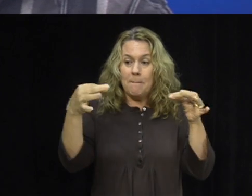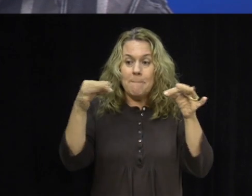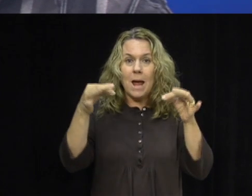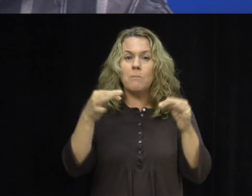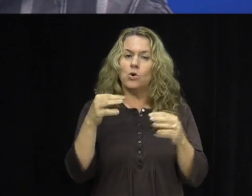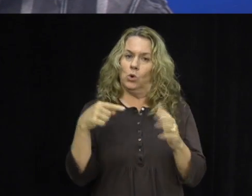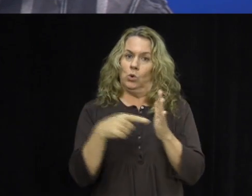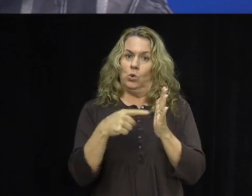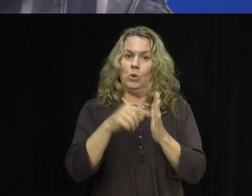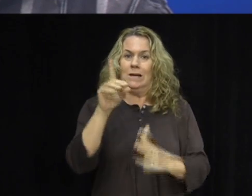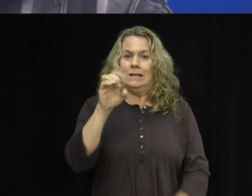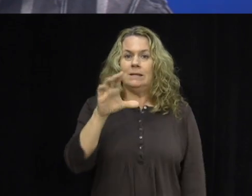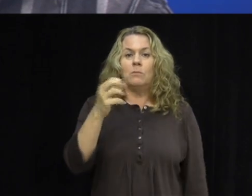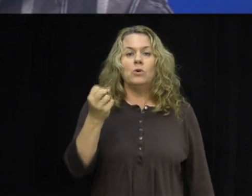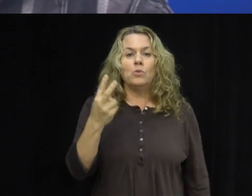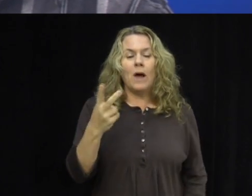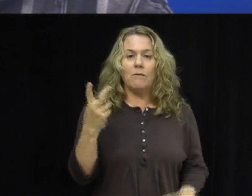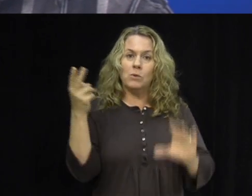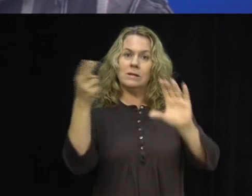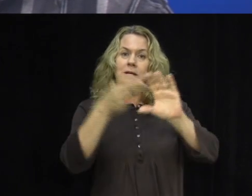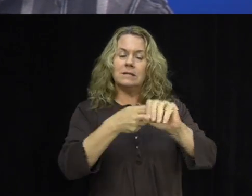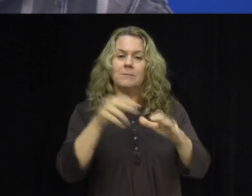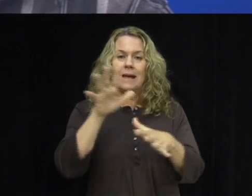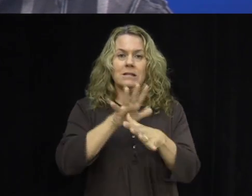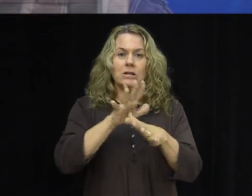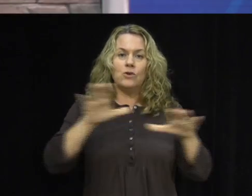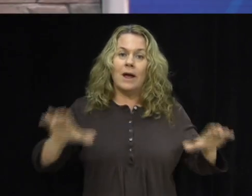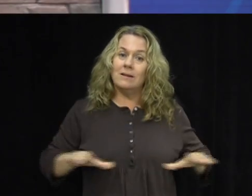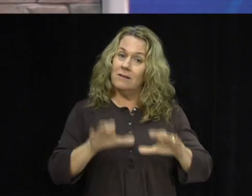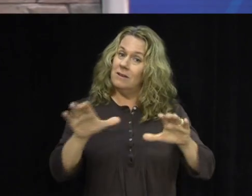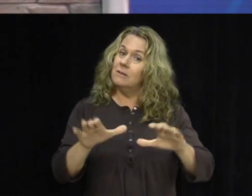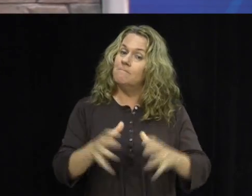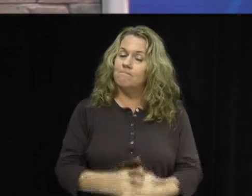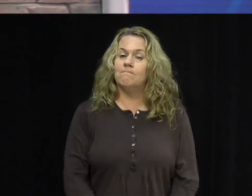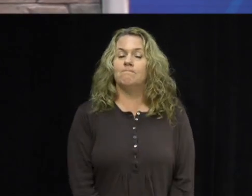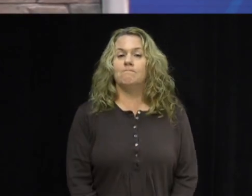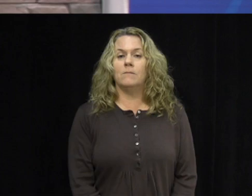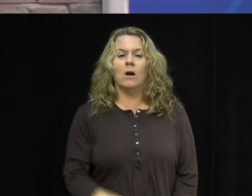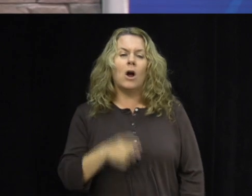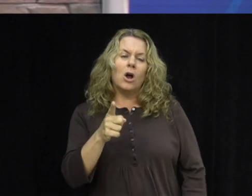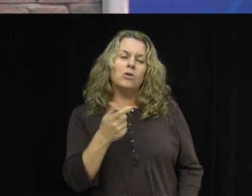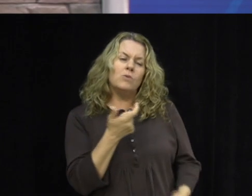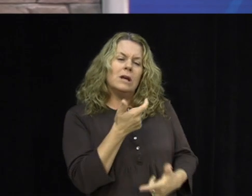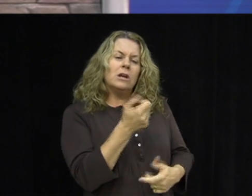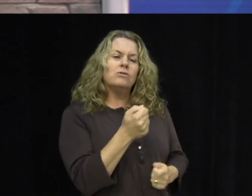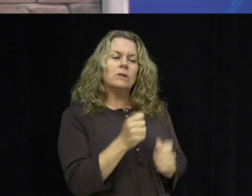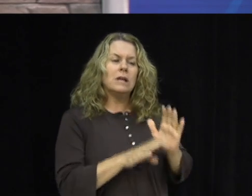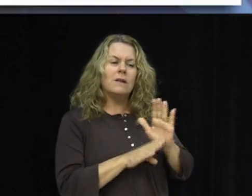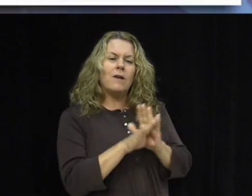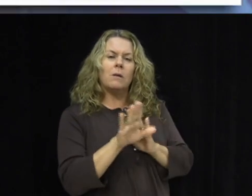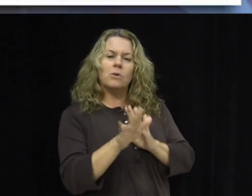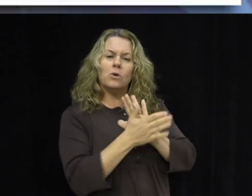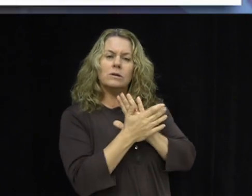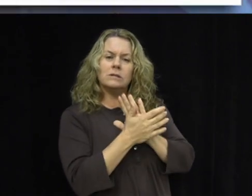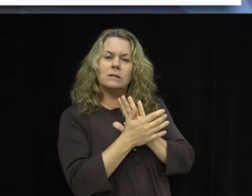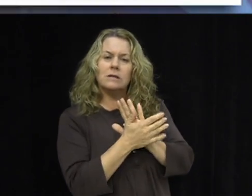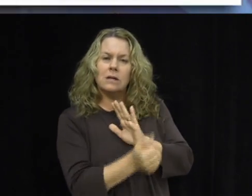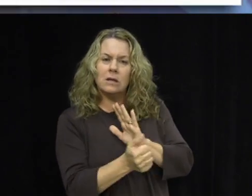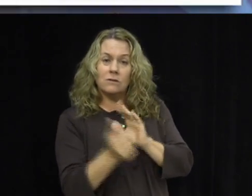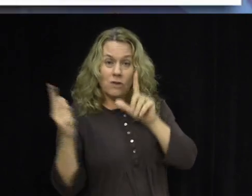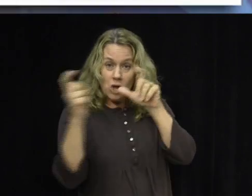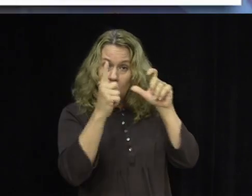than December 12th to participate in senior activities. Are you interested in developing your skills and abilities